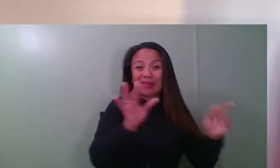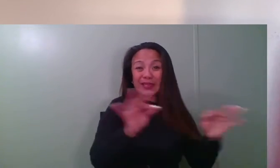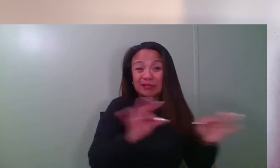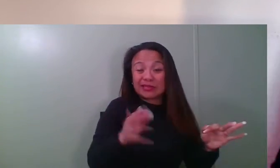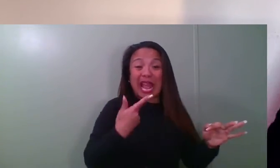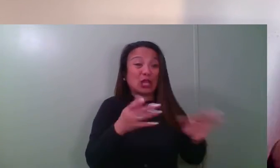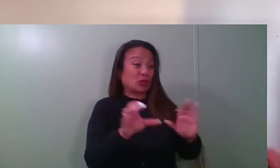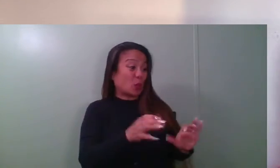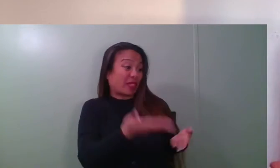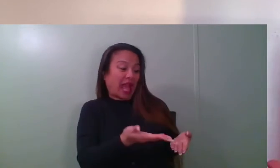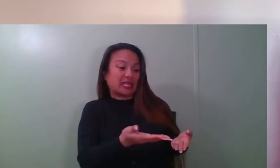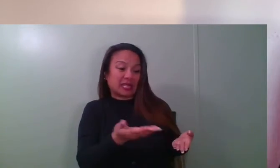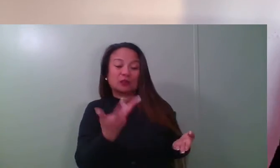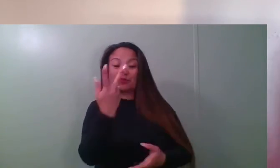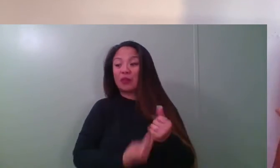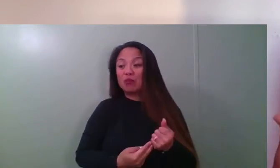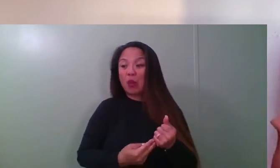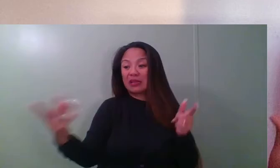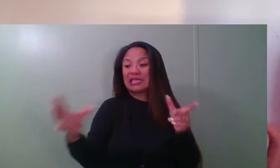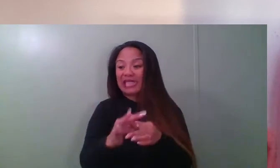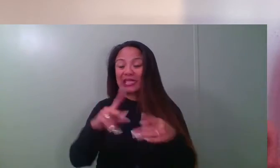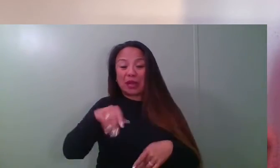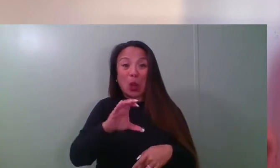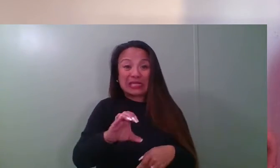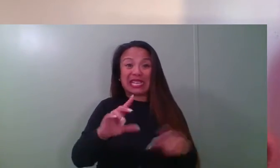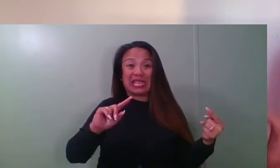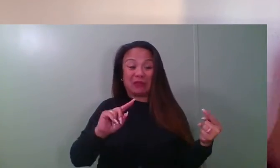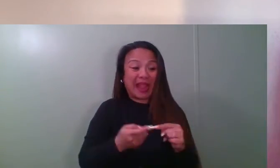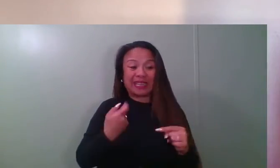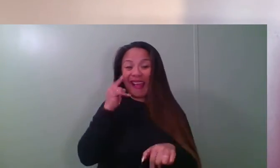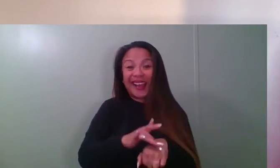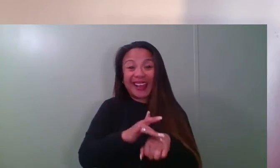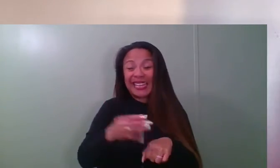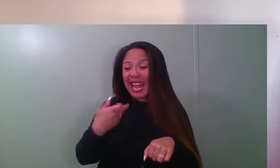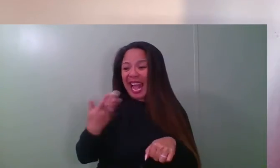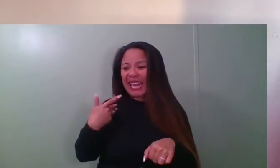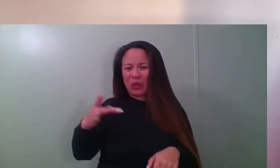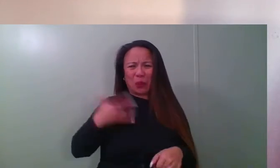context, and in doing so, both fetishizes POC pain while